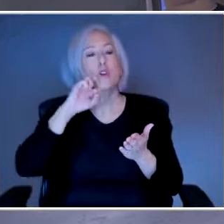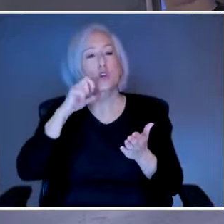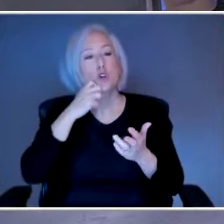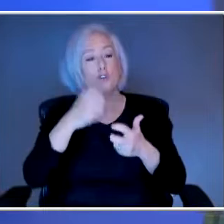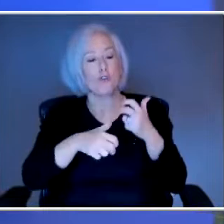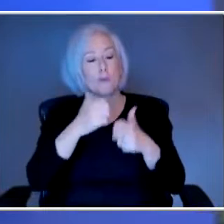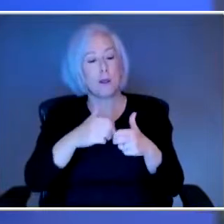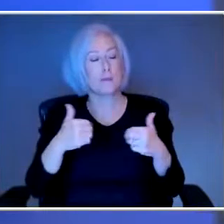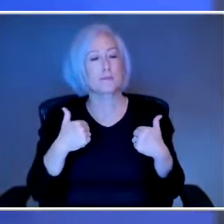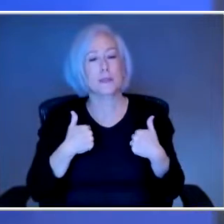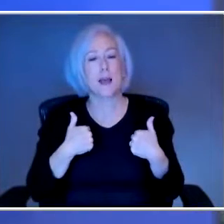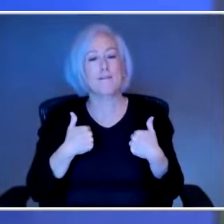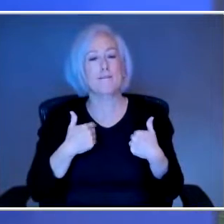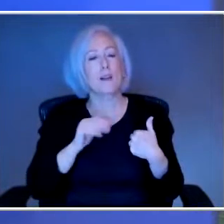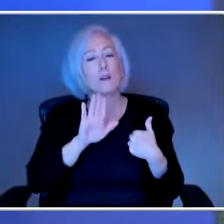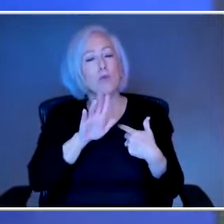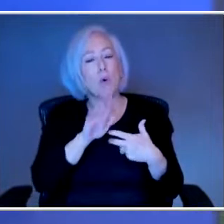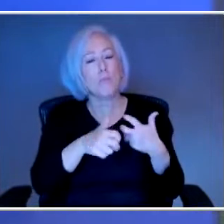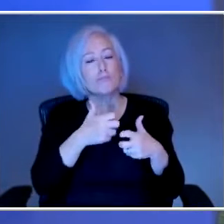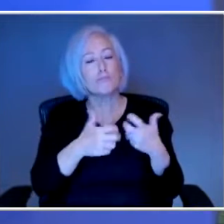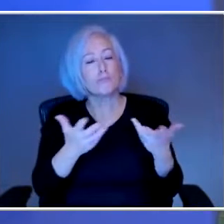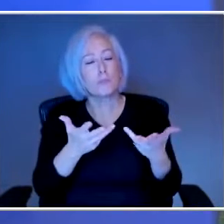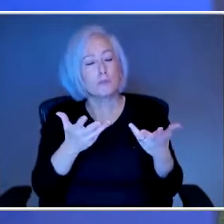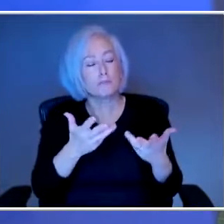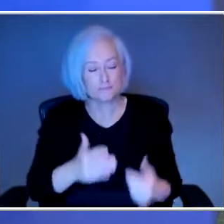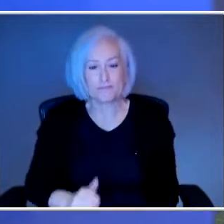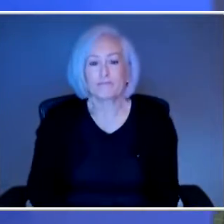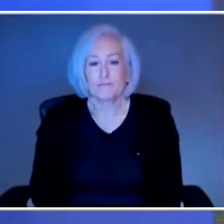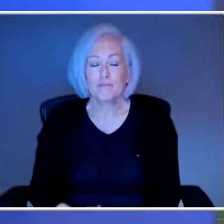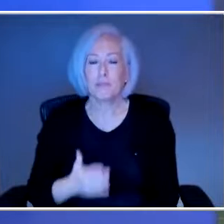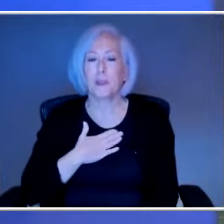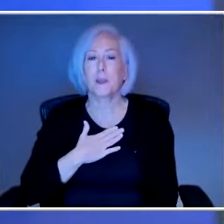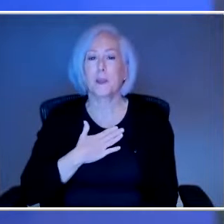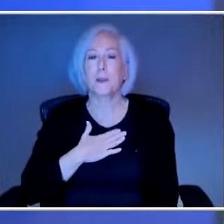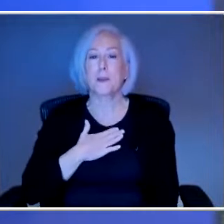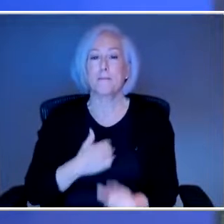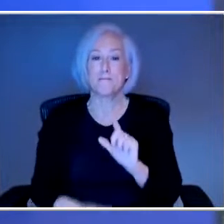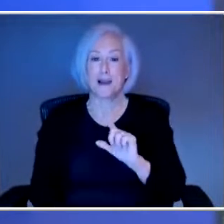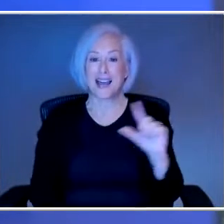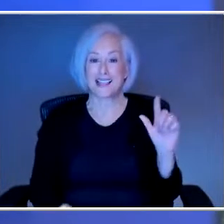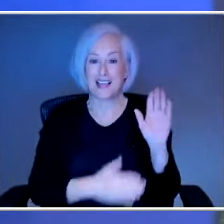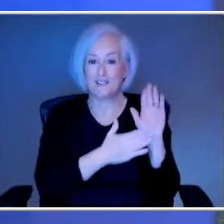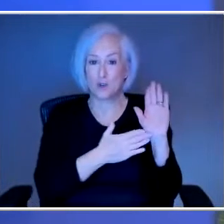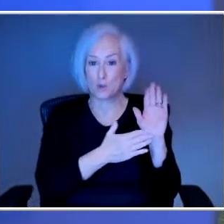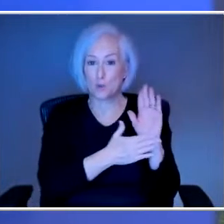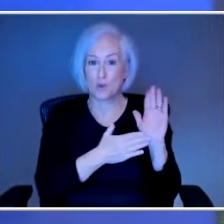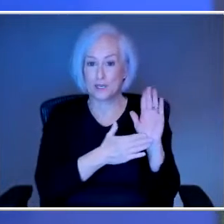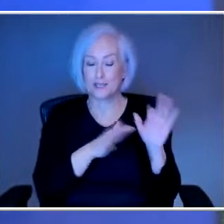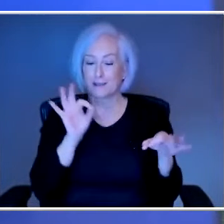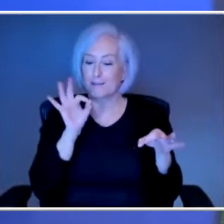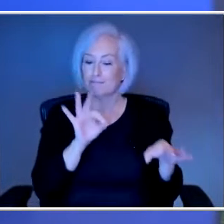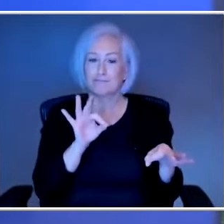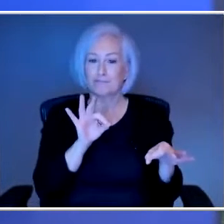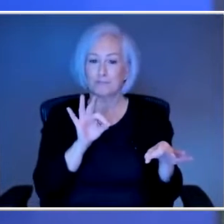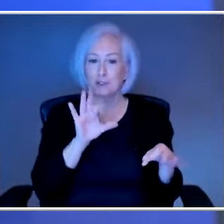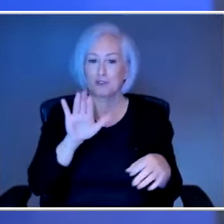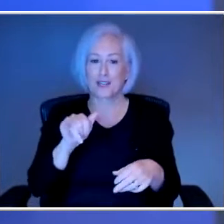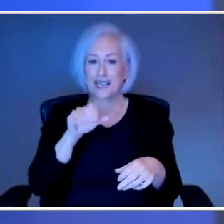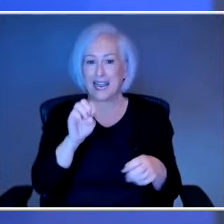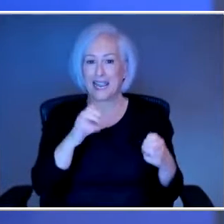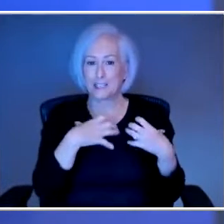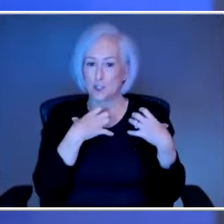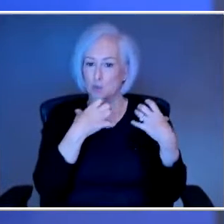Well, my left wrist was a perfect case and recovered